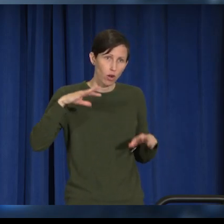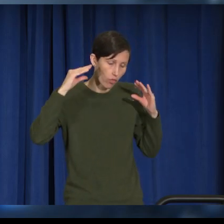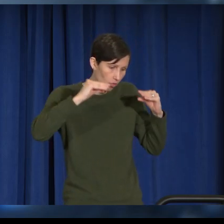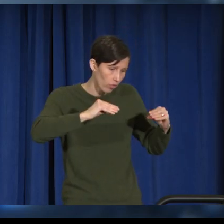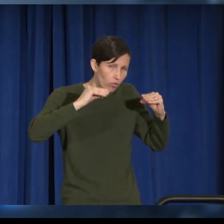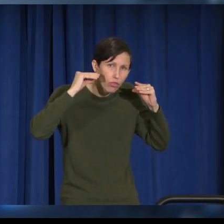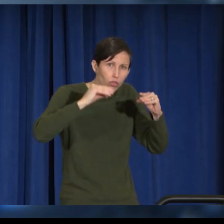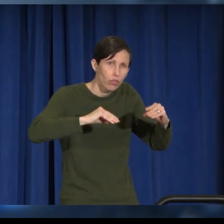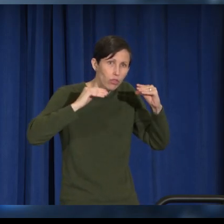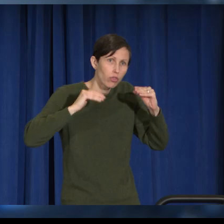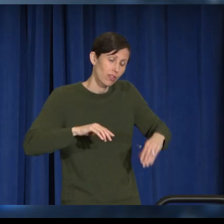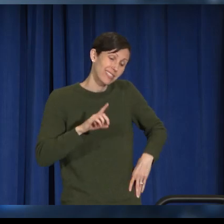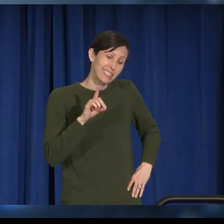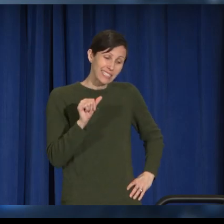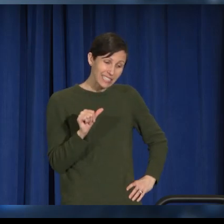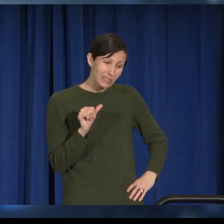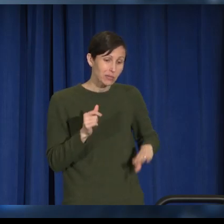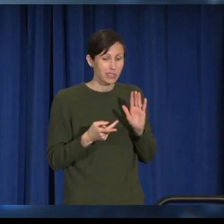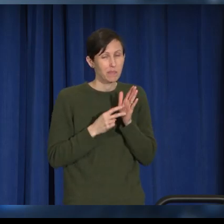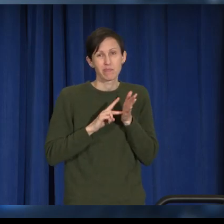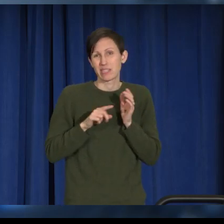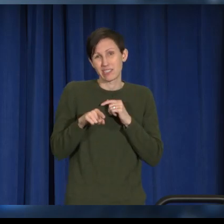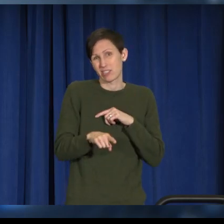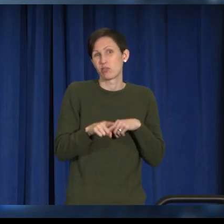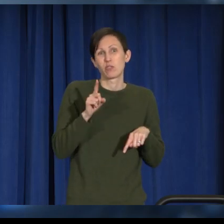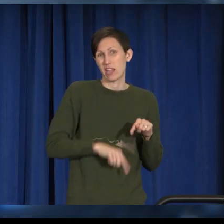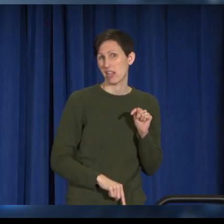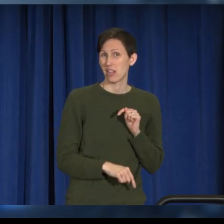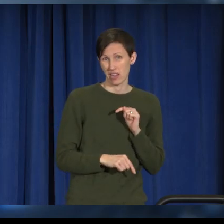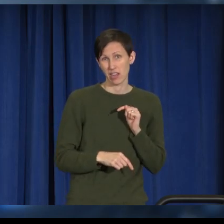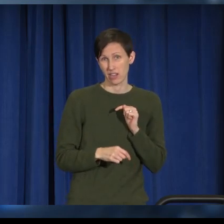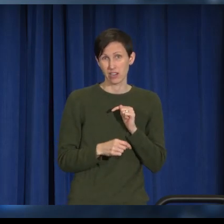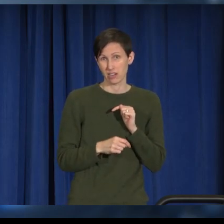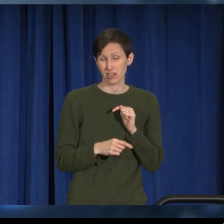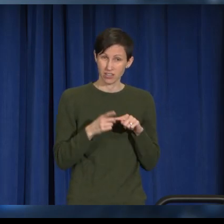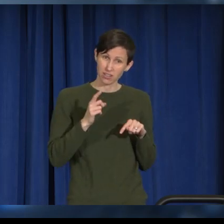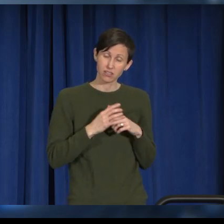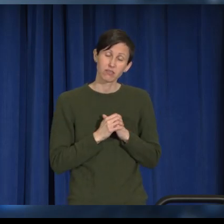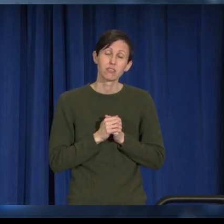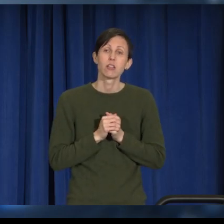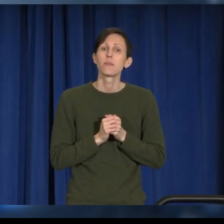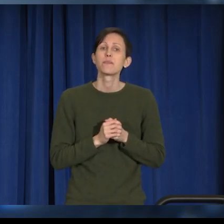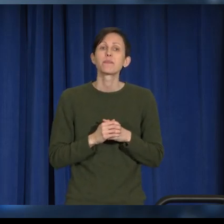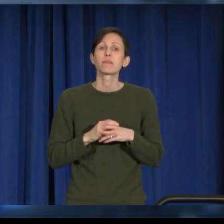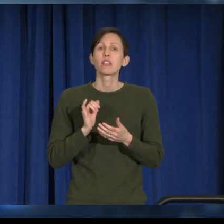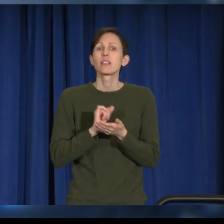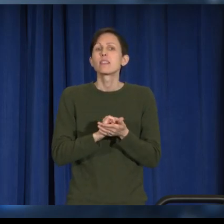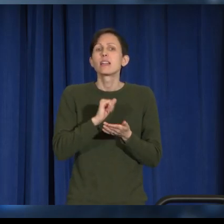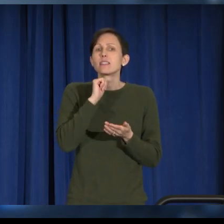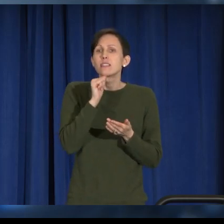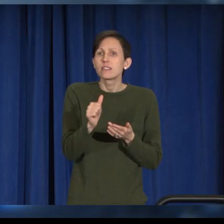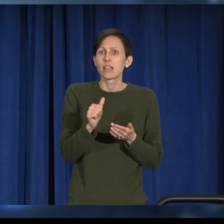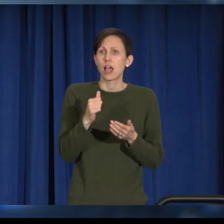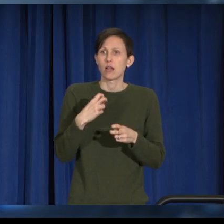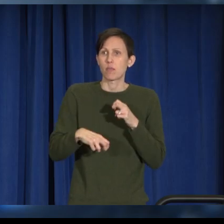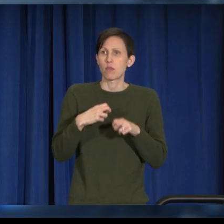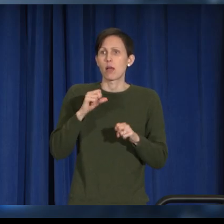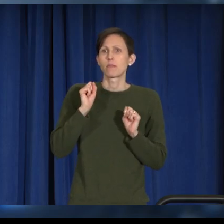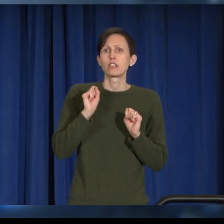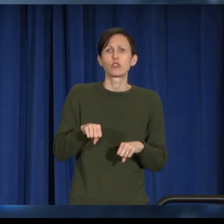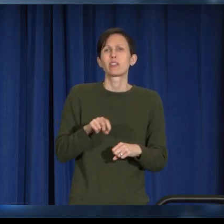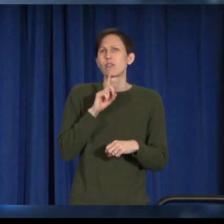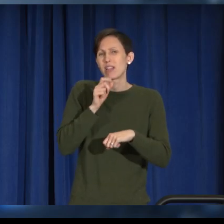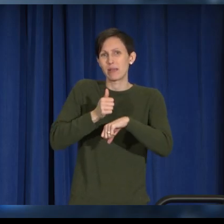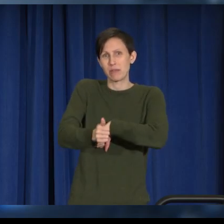that disability somehow equates to inability. But that's not necessarily a problem that you can pin on a